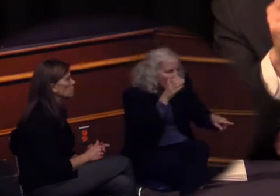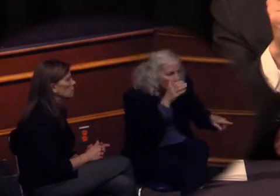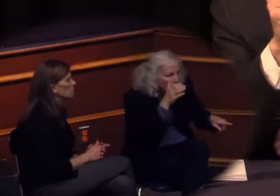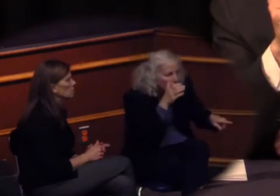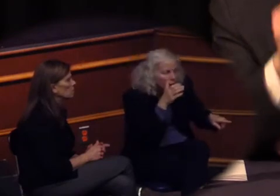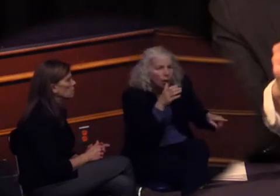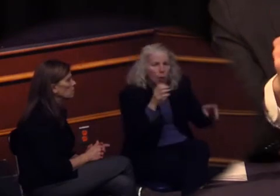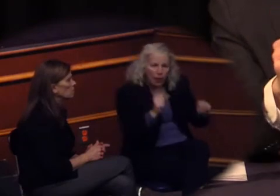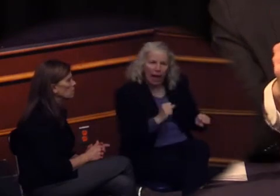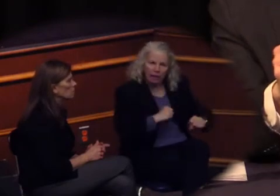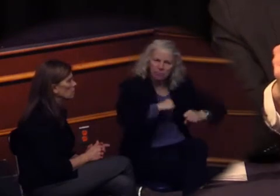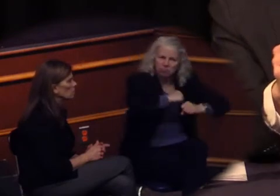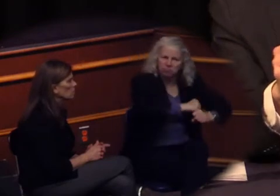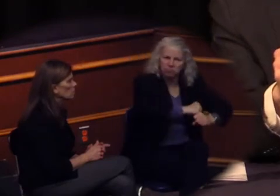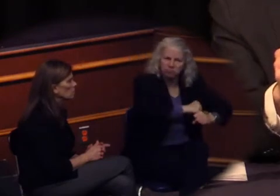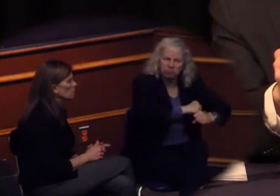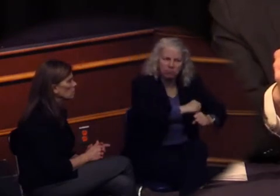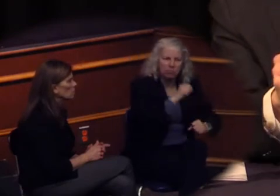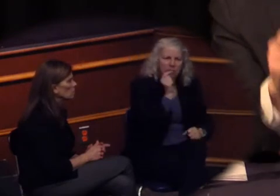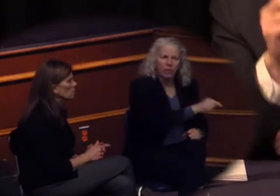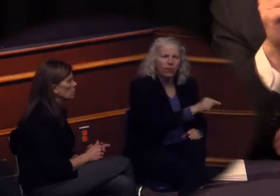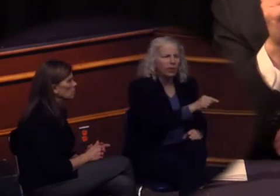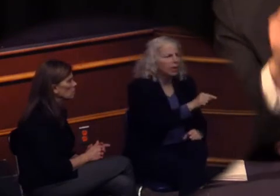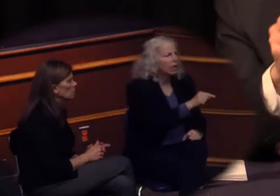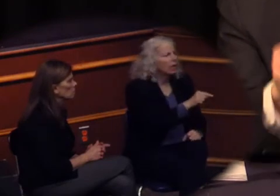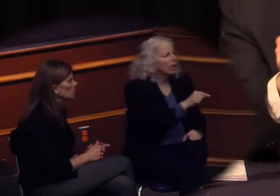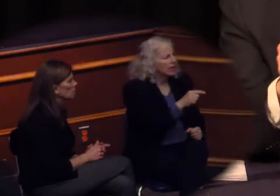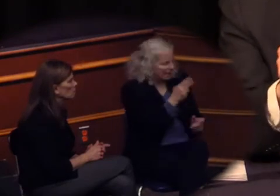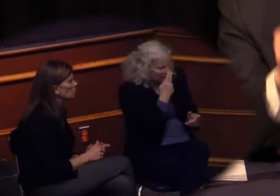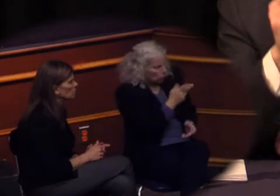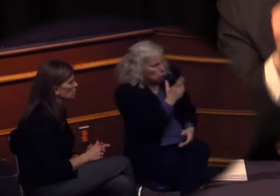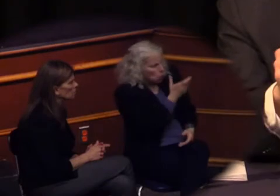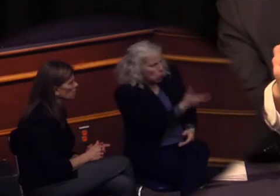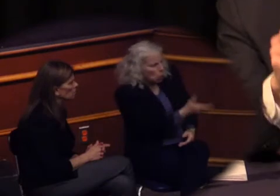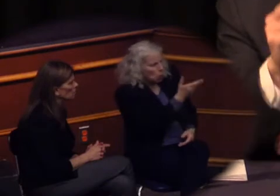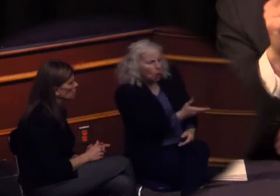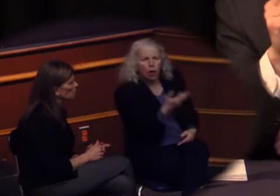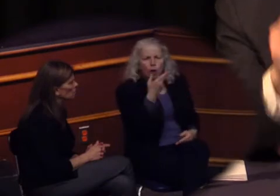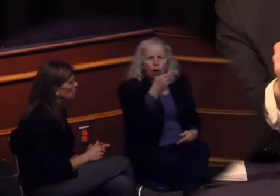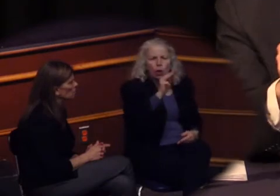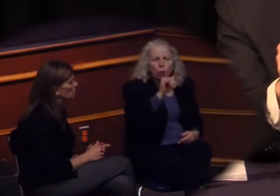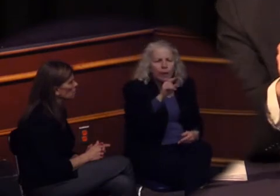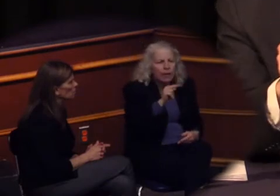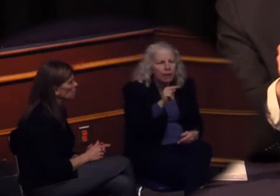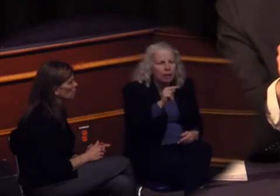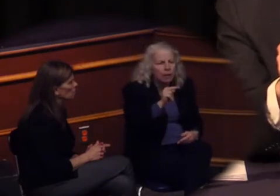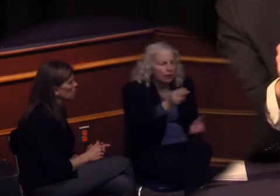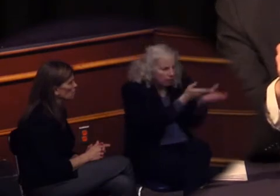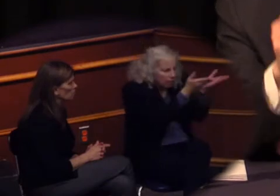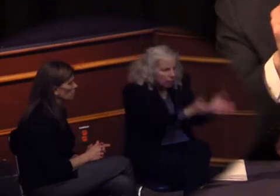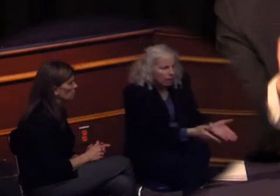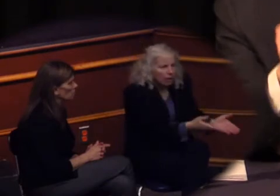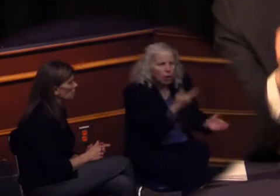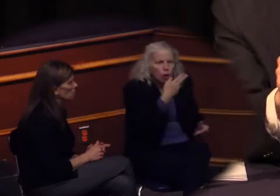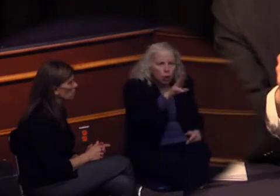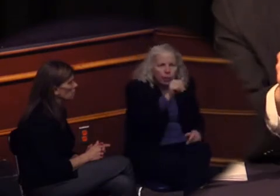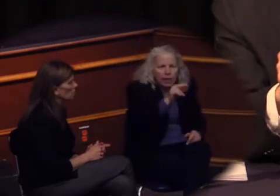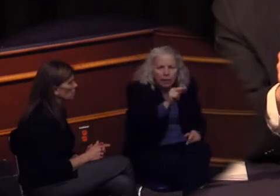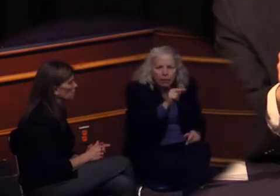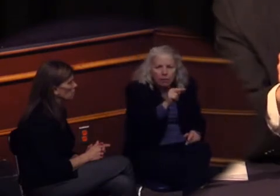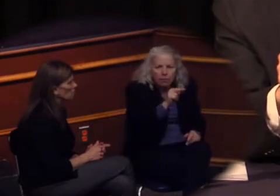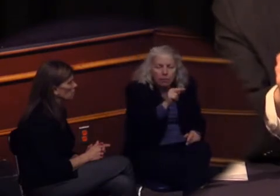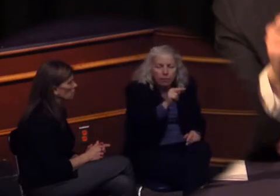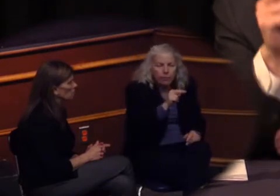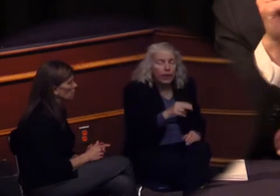will stand up for them, see them for who they are—human beings. Human beings.